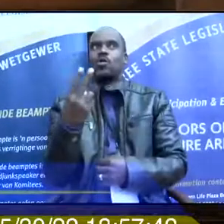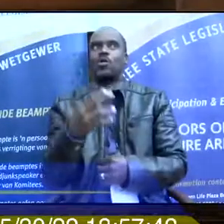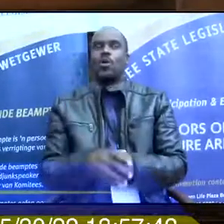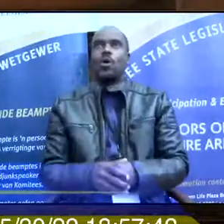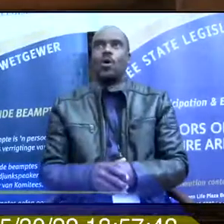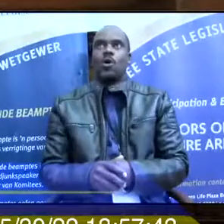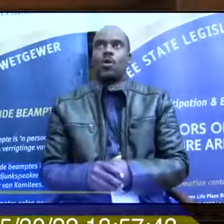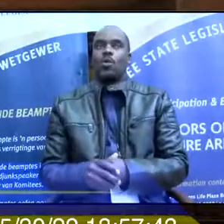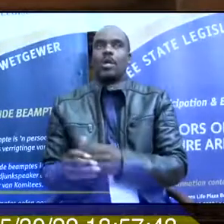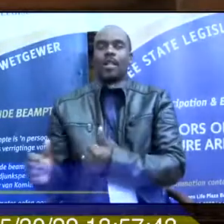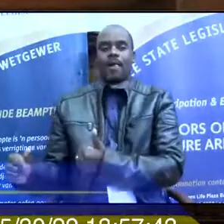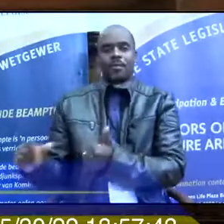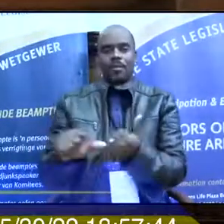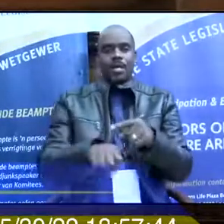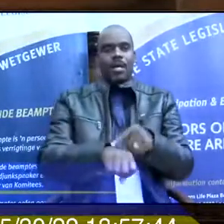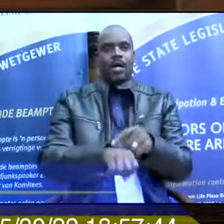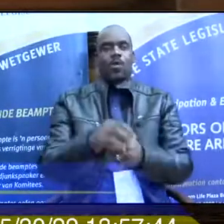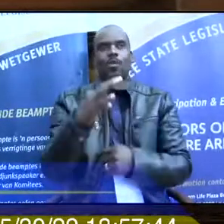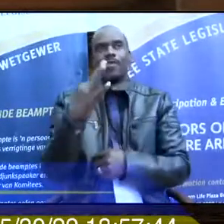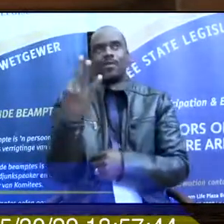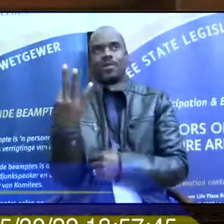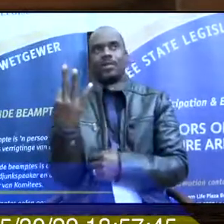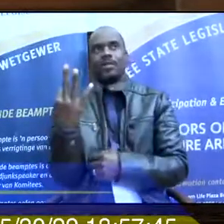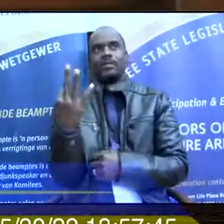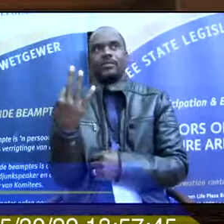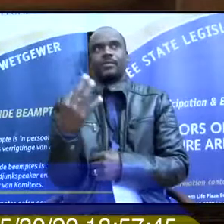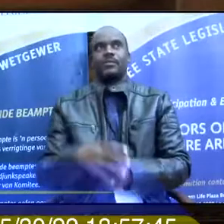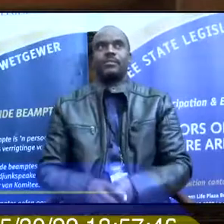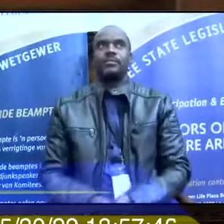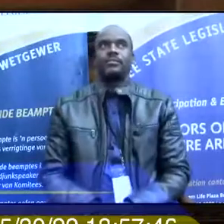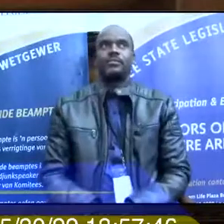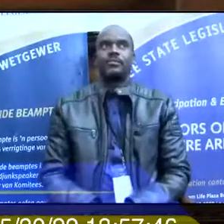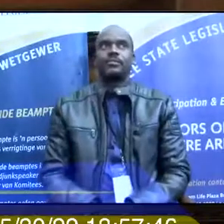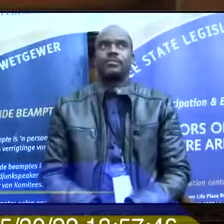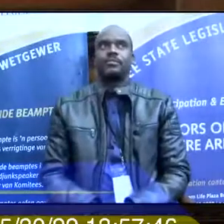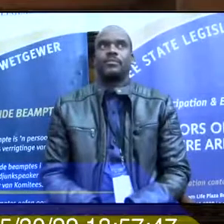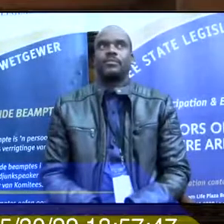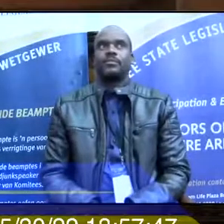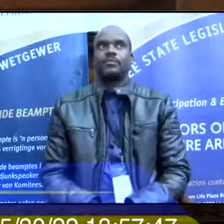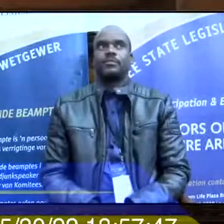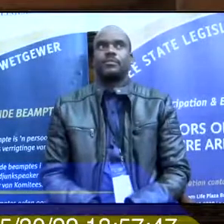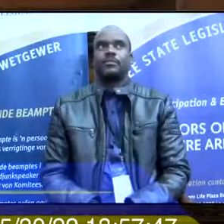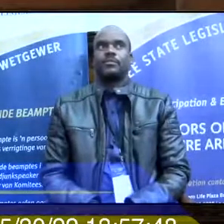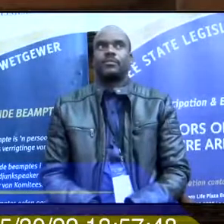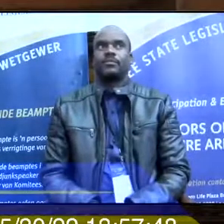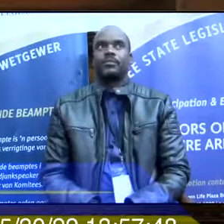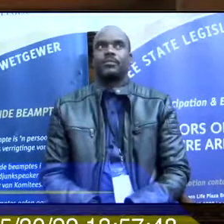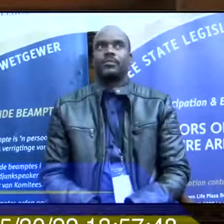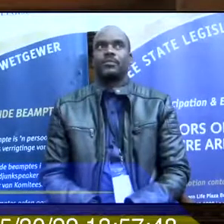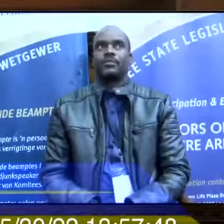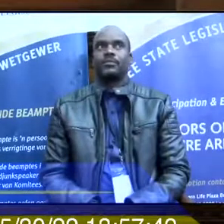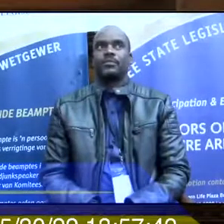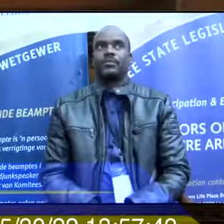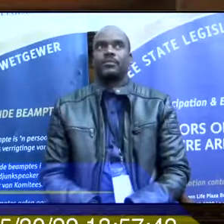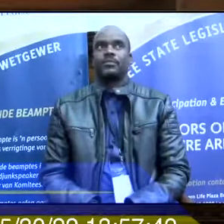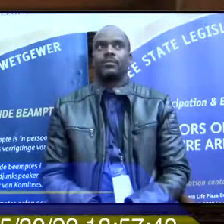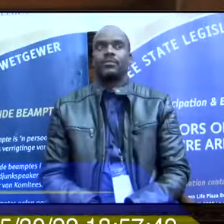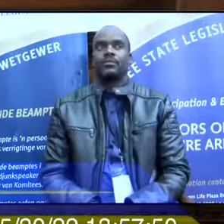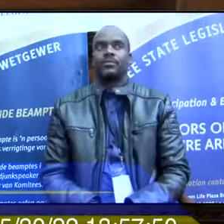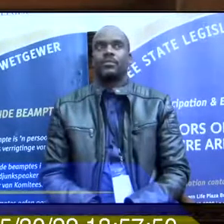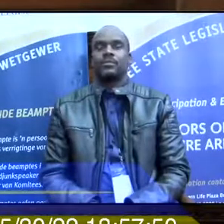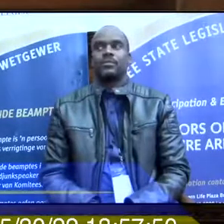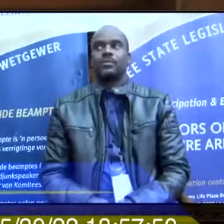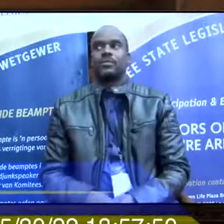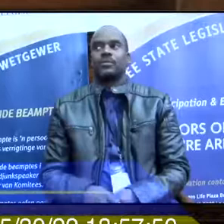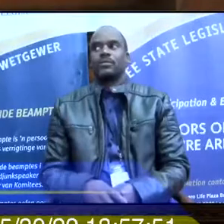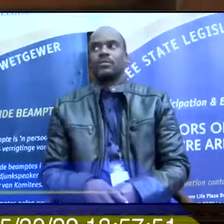o'clock so we'll go for lunch and we'll be led by the speaker deputy chief whip as well as the embassy for